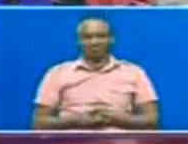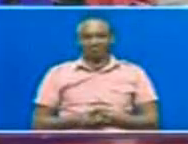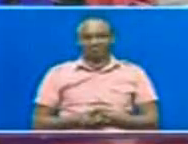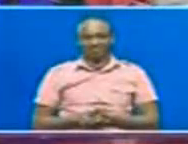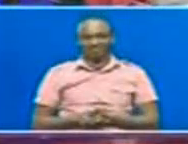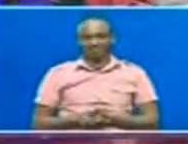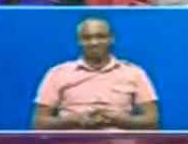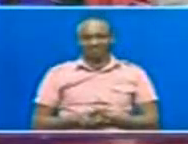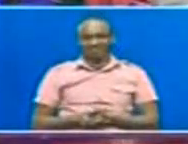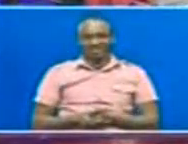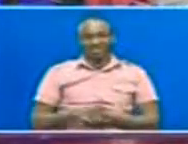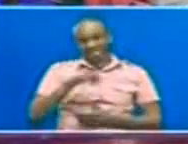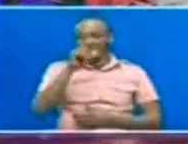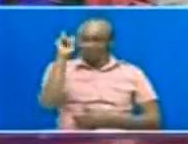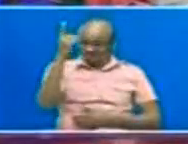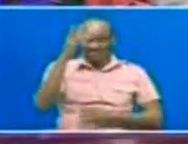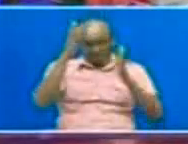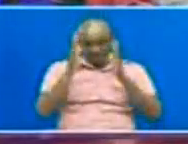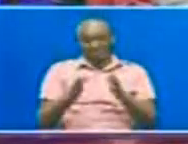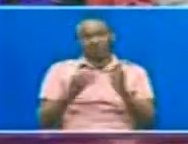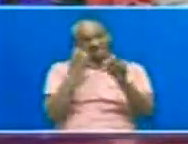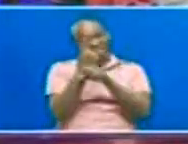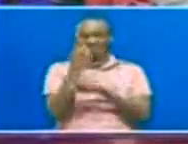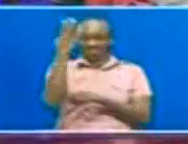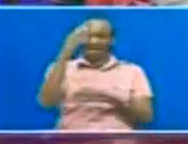And believe me, you will be in the first 11 in heaven.